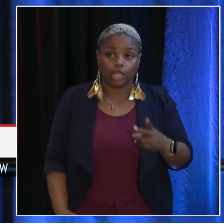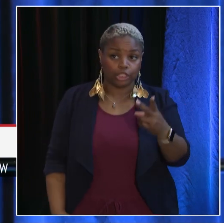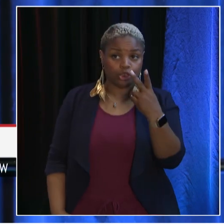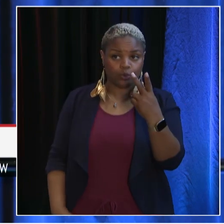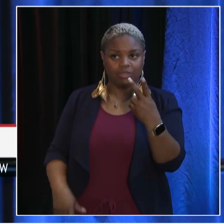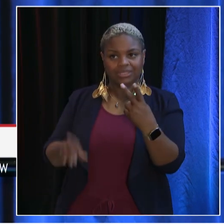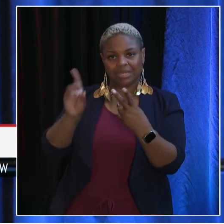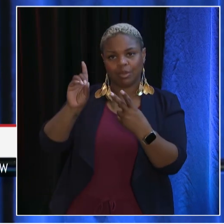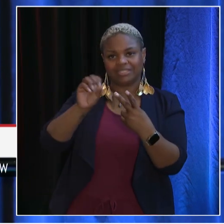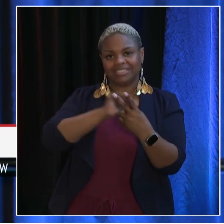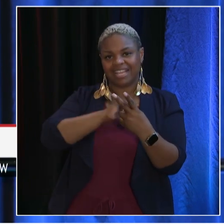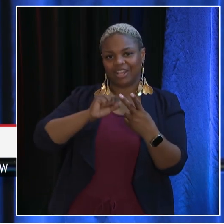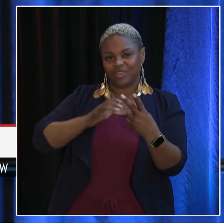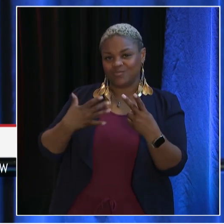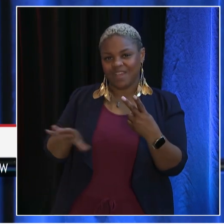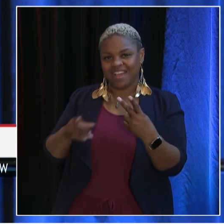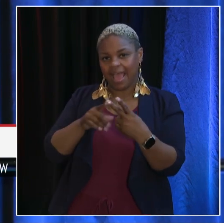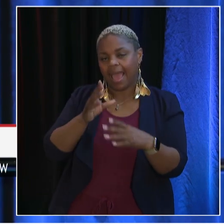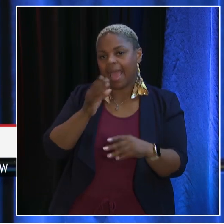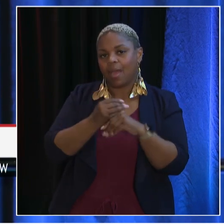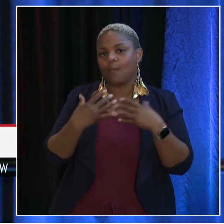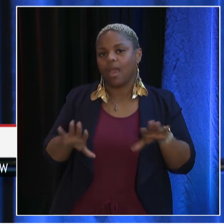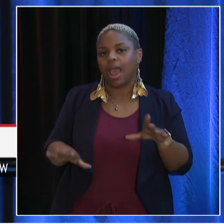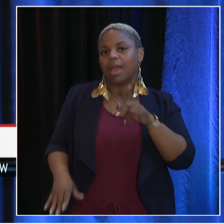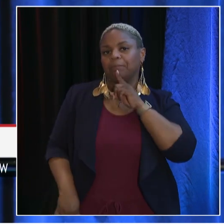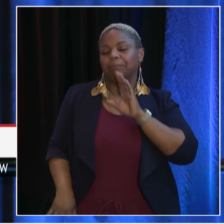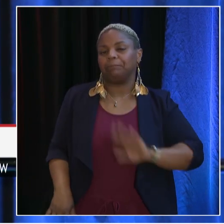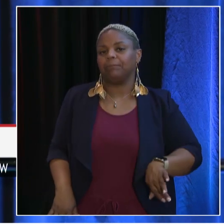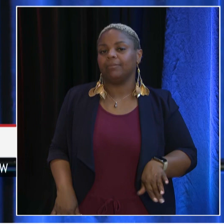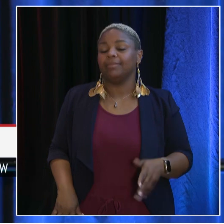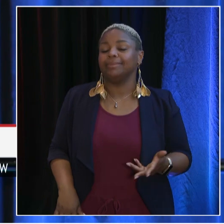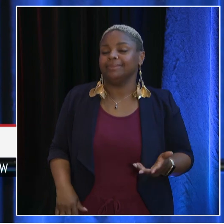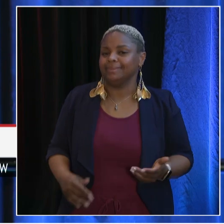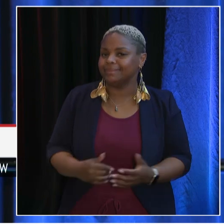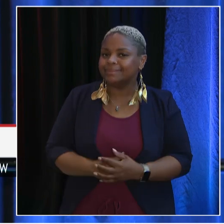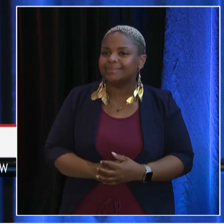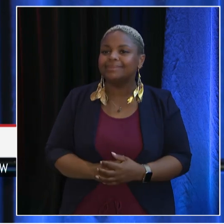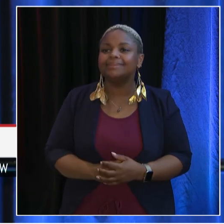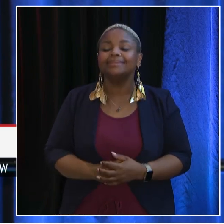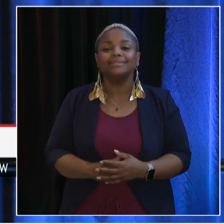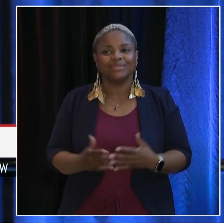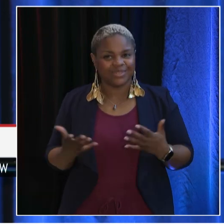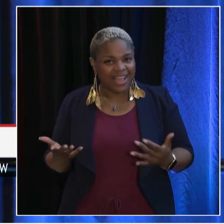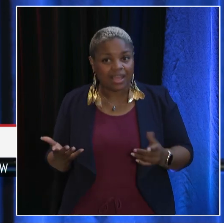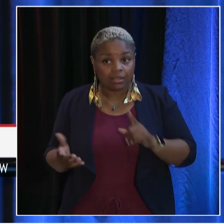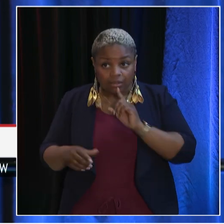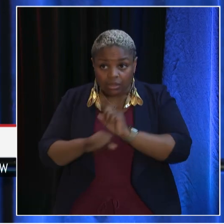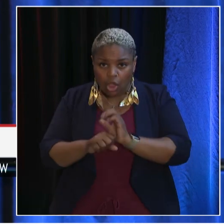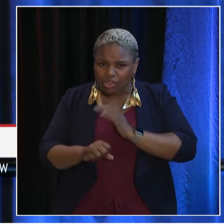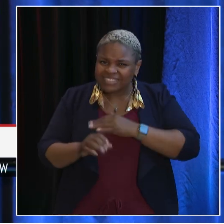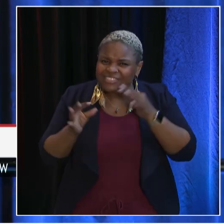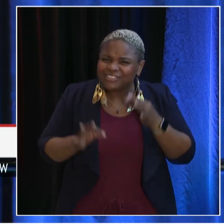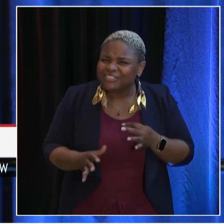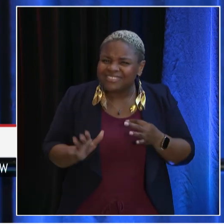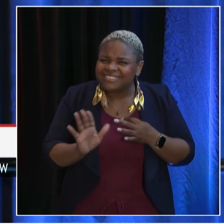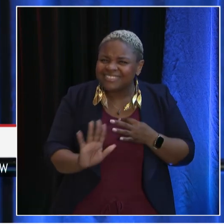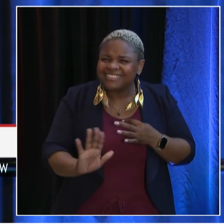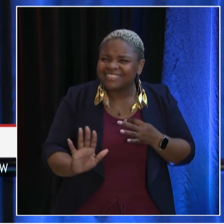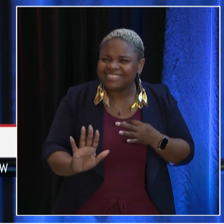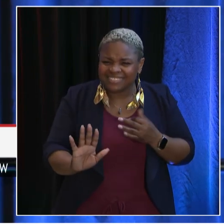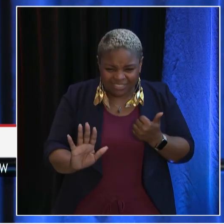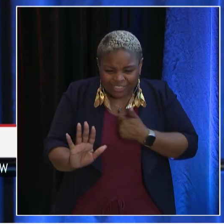senators. Now that's up to us, isn't it? So just know this, that no